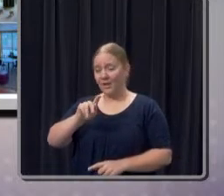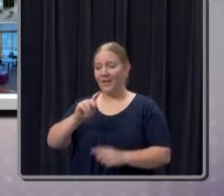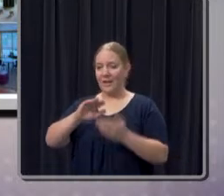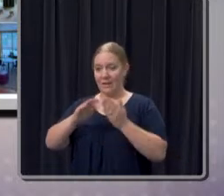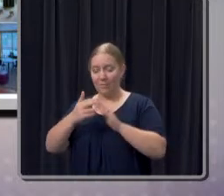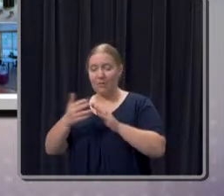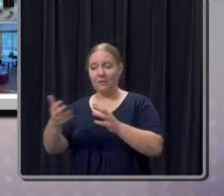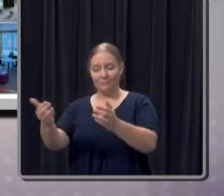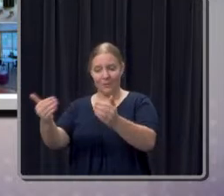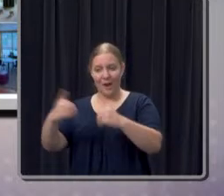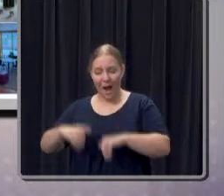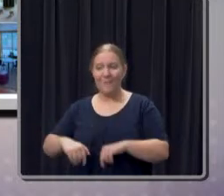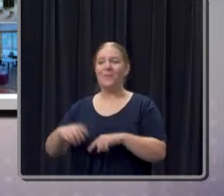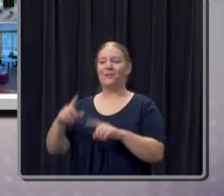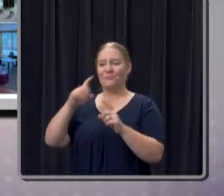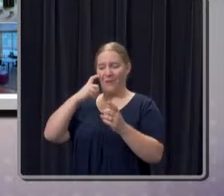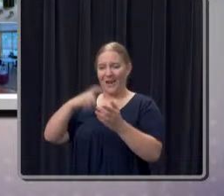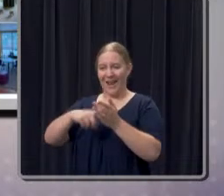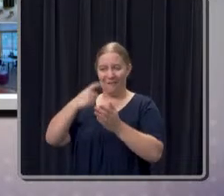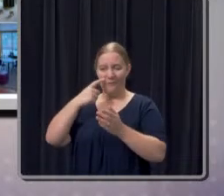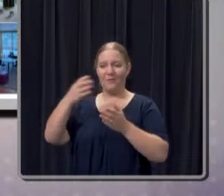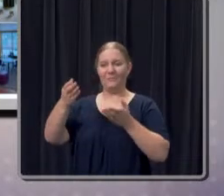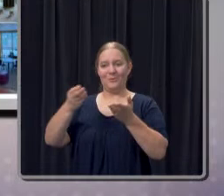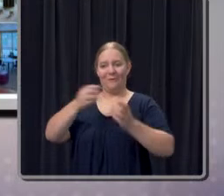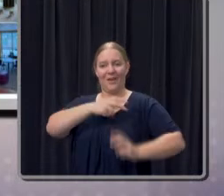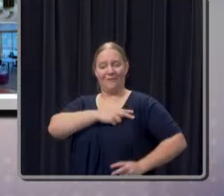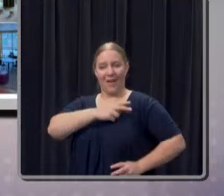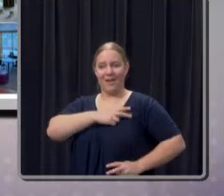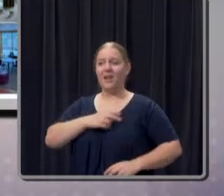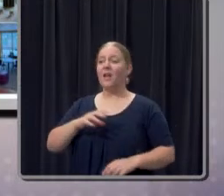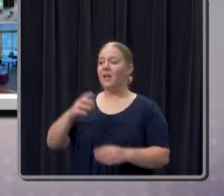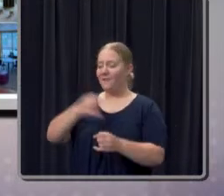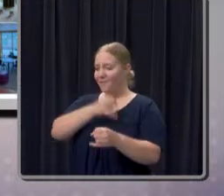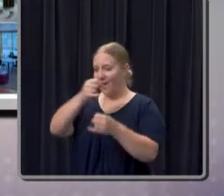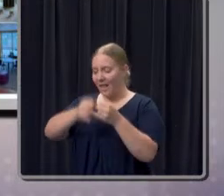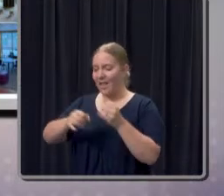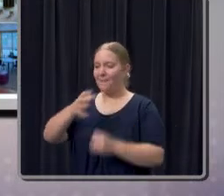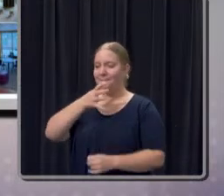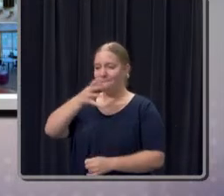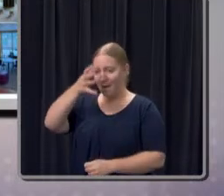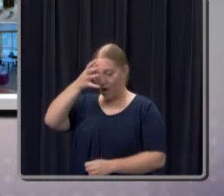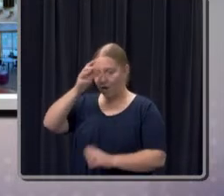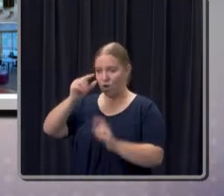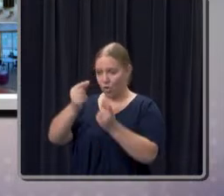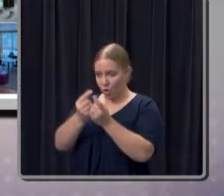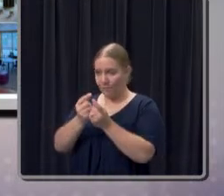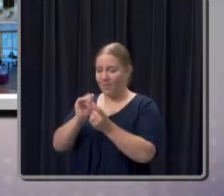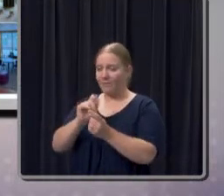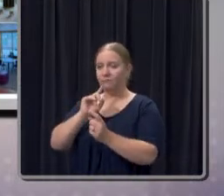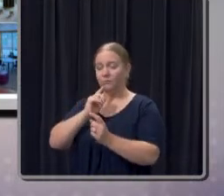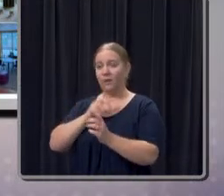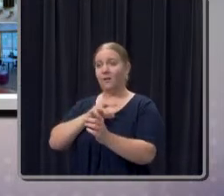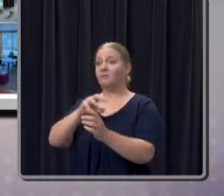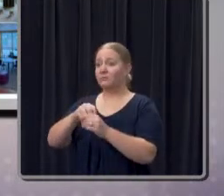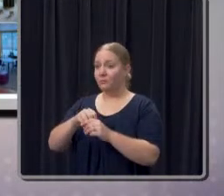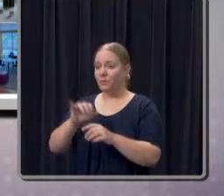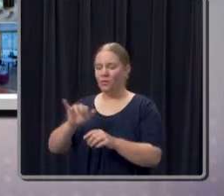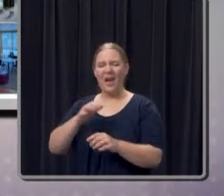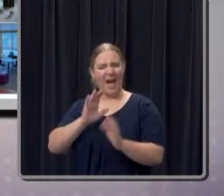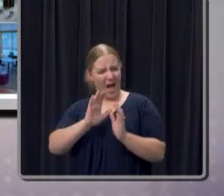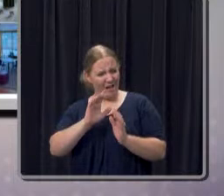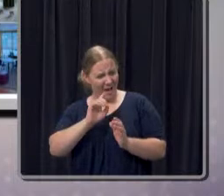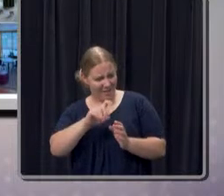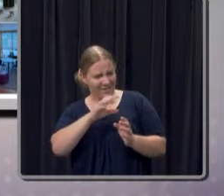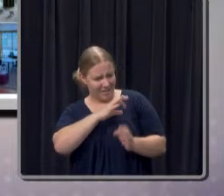as well. And finally, our parent group, our PTC, is a huge part. When I ask staff about